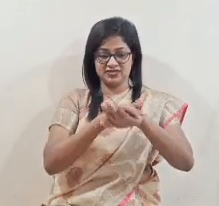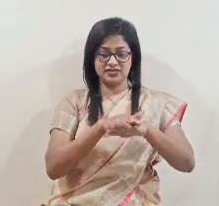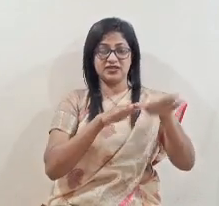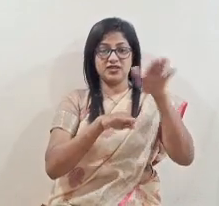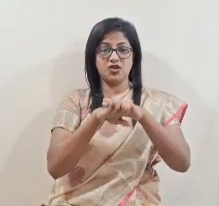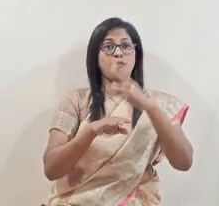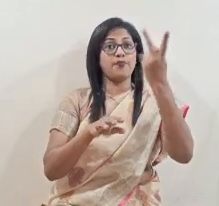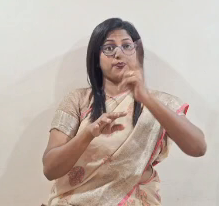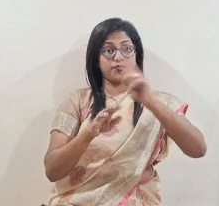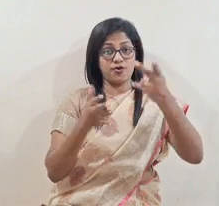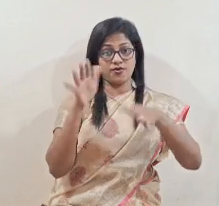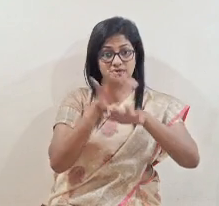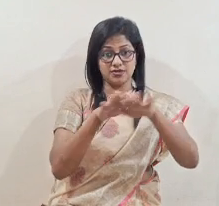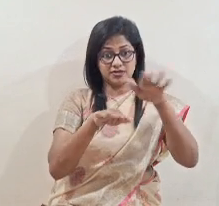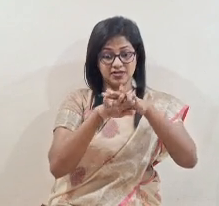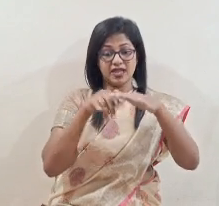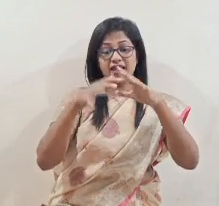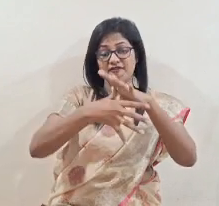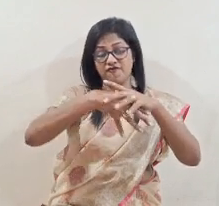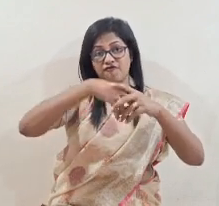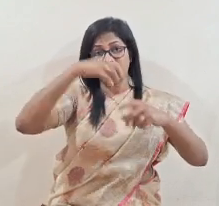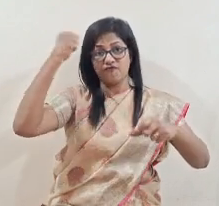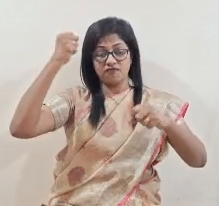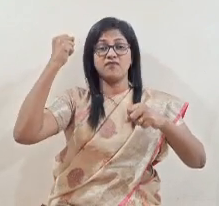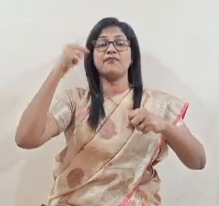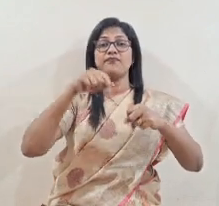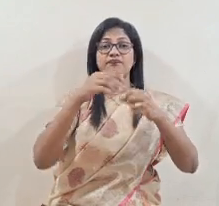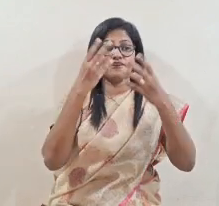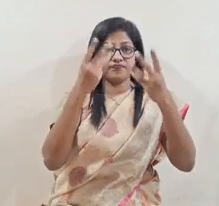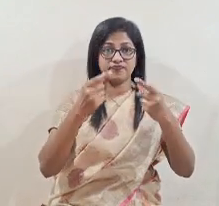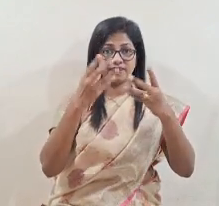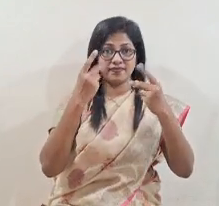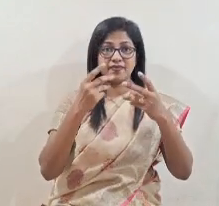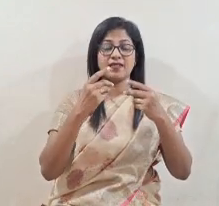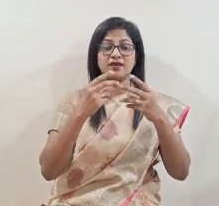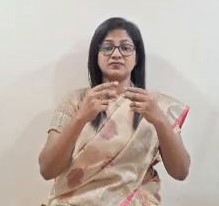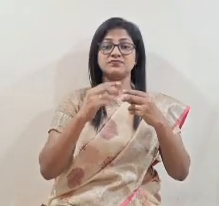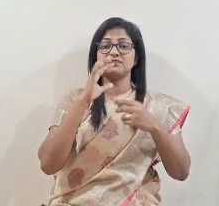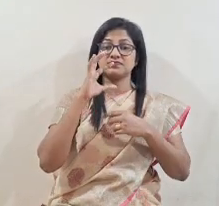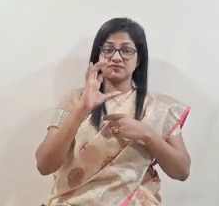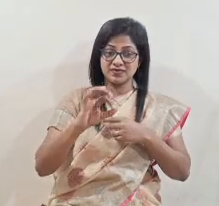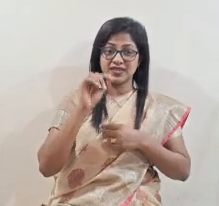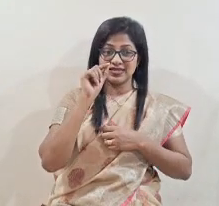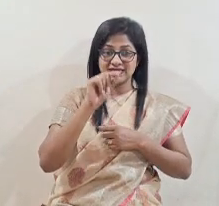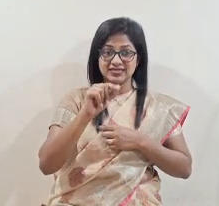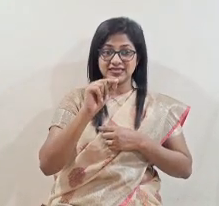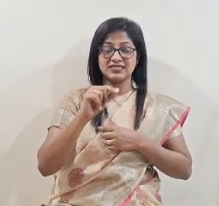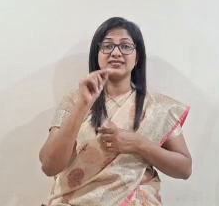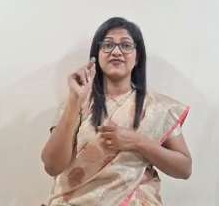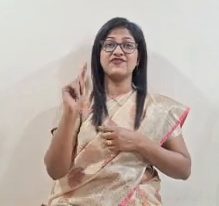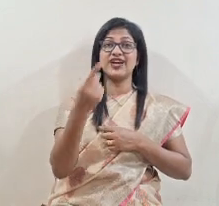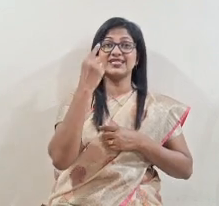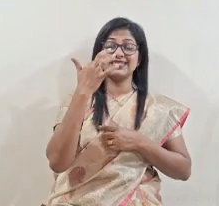priority areas where the density is high, and we see commercial areas have high trip generating